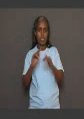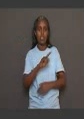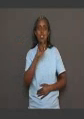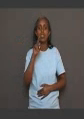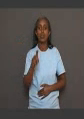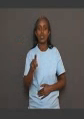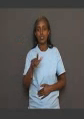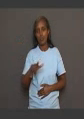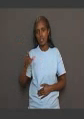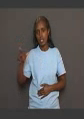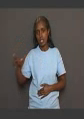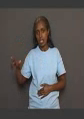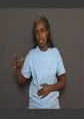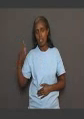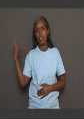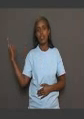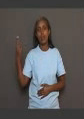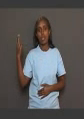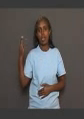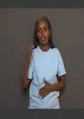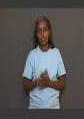equation of the line applies.